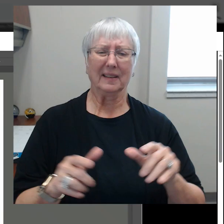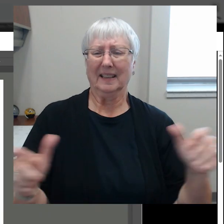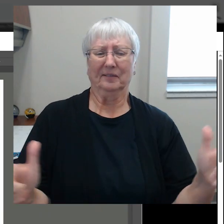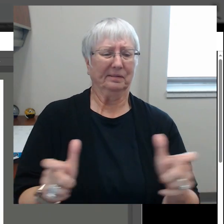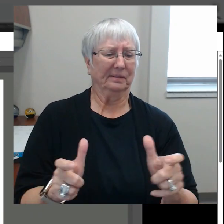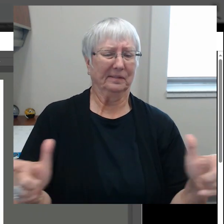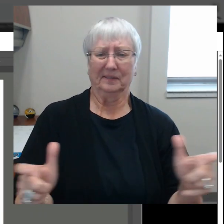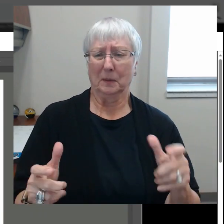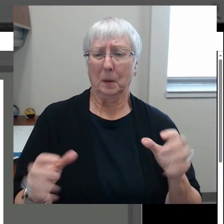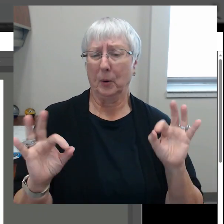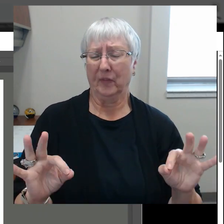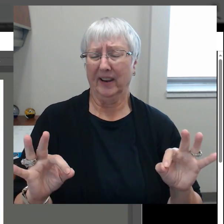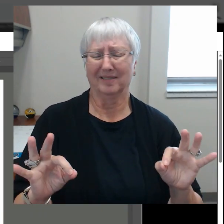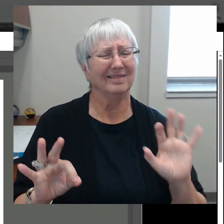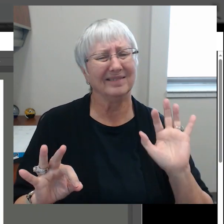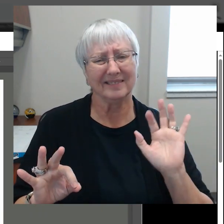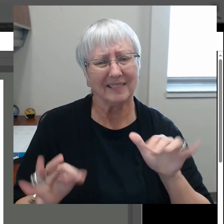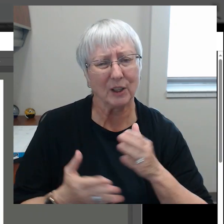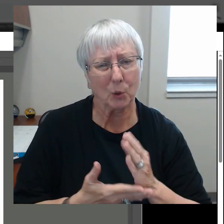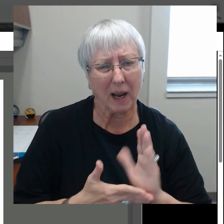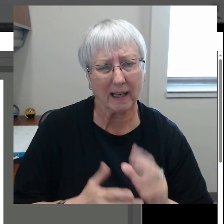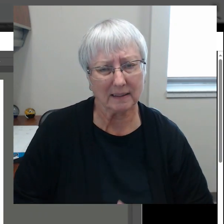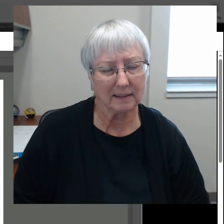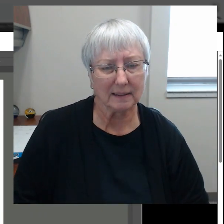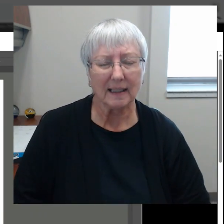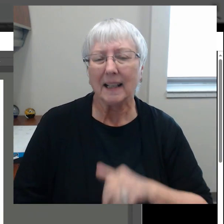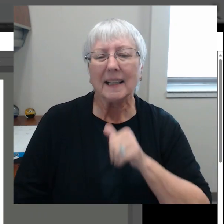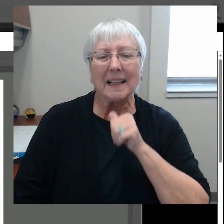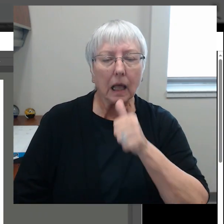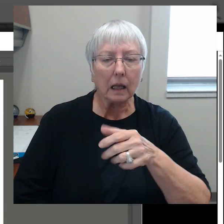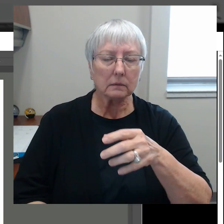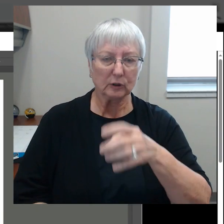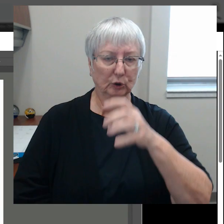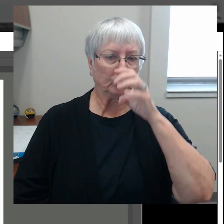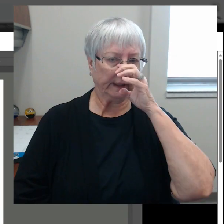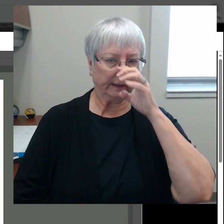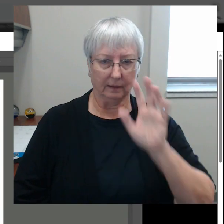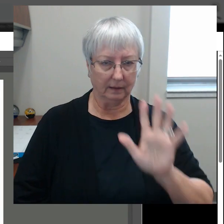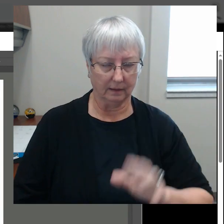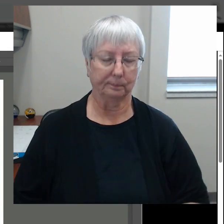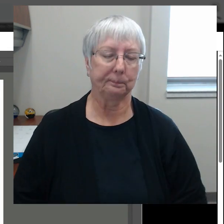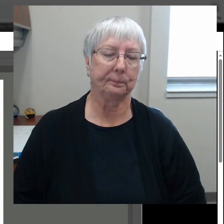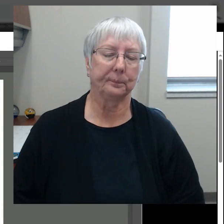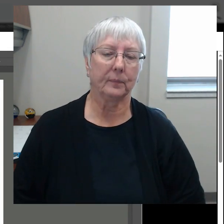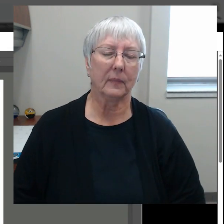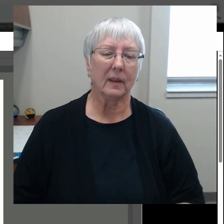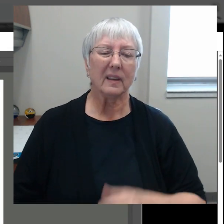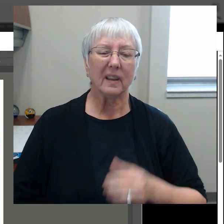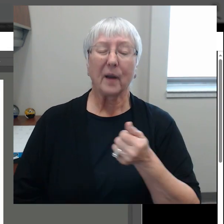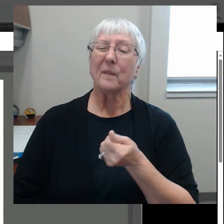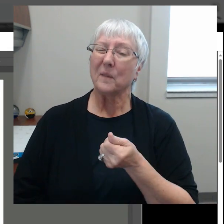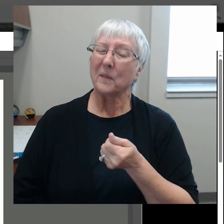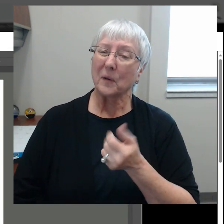but that's okay. This isn't a test in hardcore Swiss typography. Unfortunately, few people will